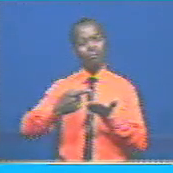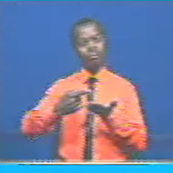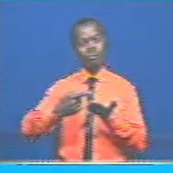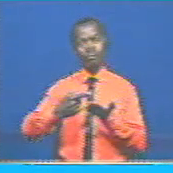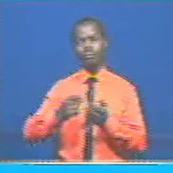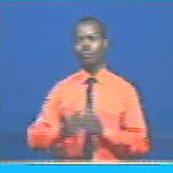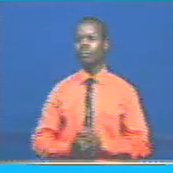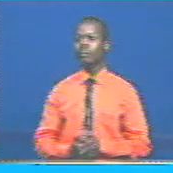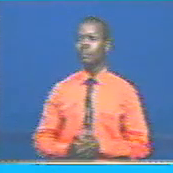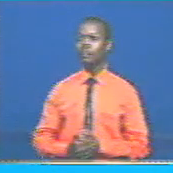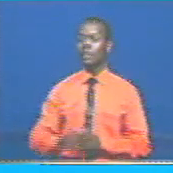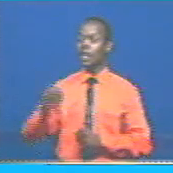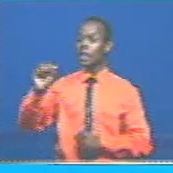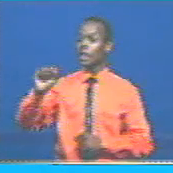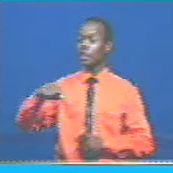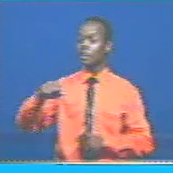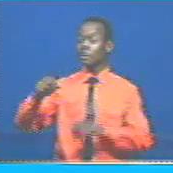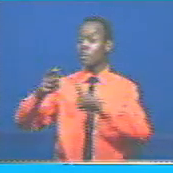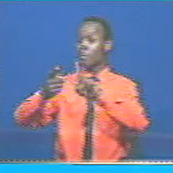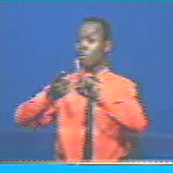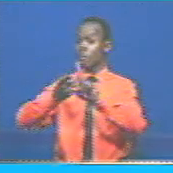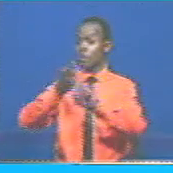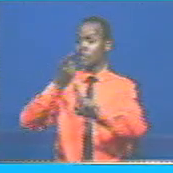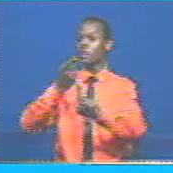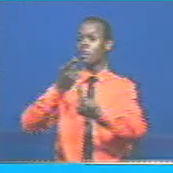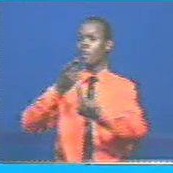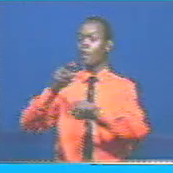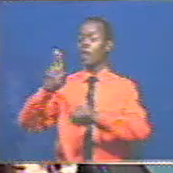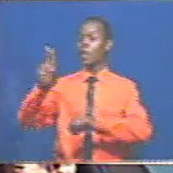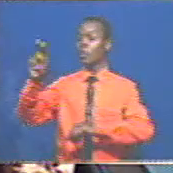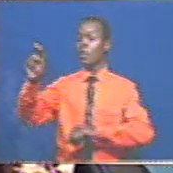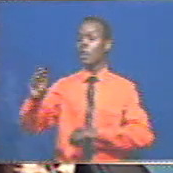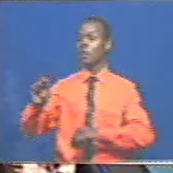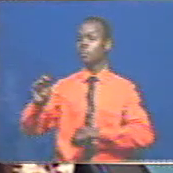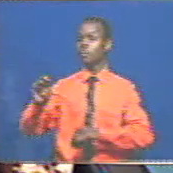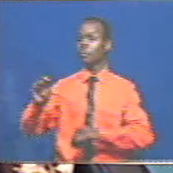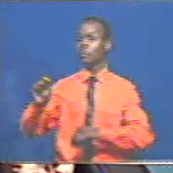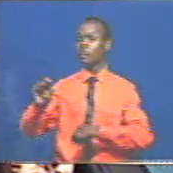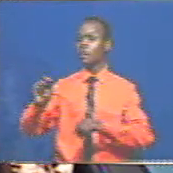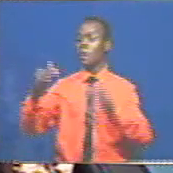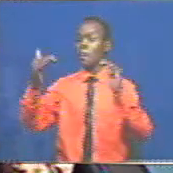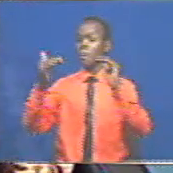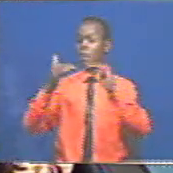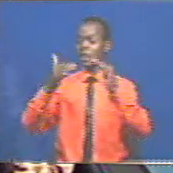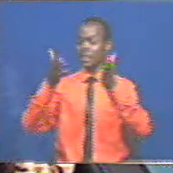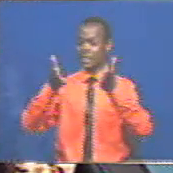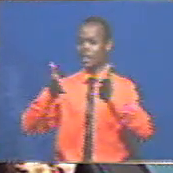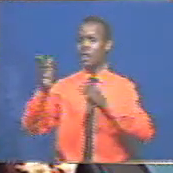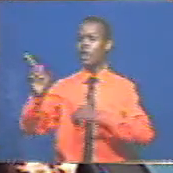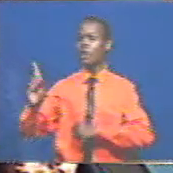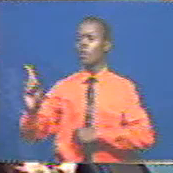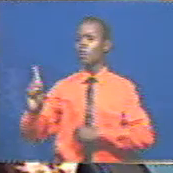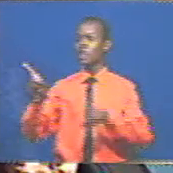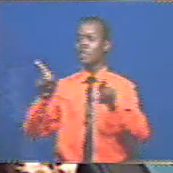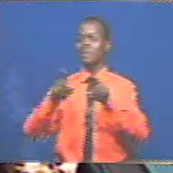band this is the first ever UN habitat assembly in Nairobi and I'm really